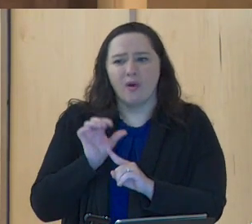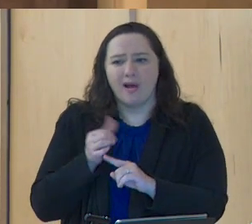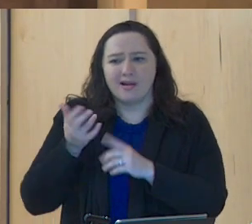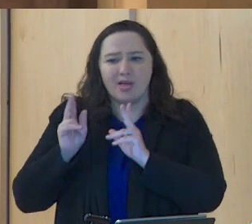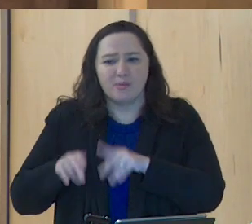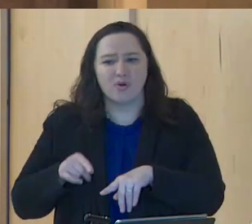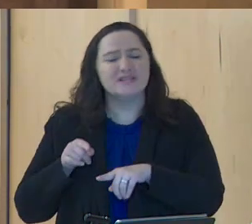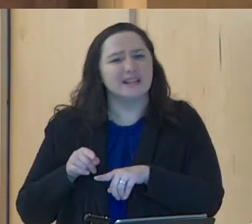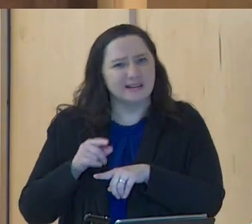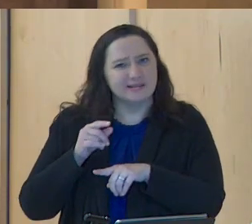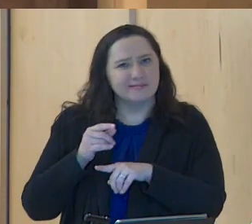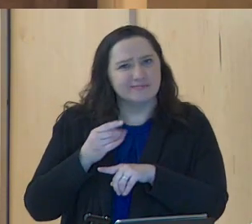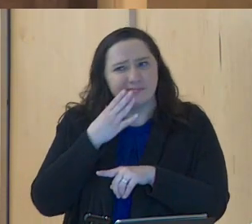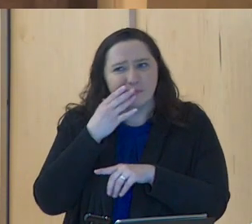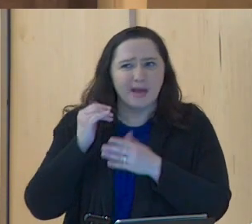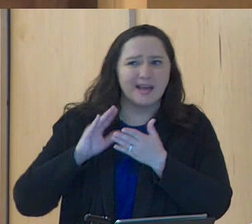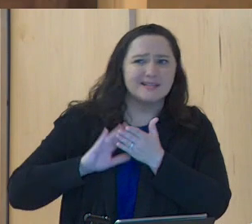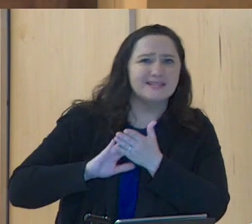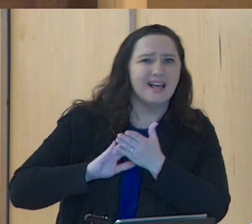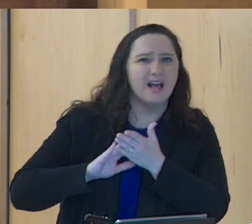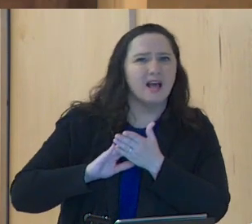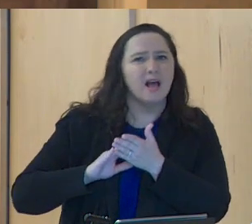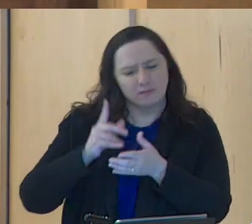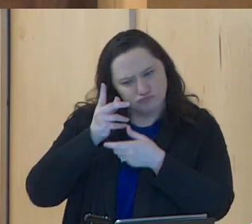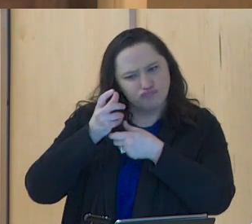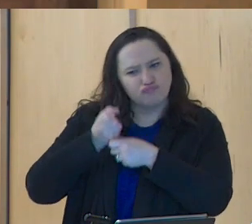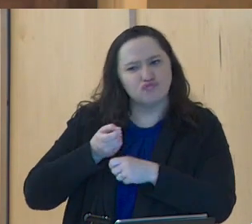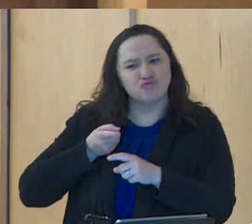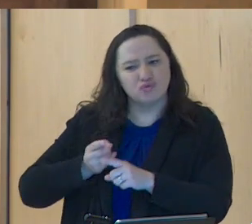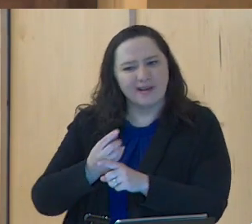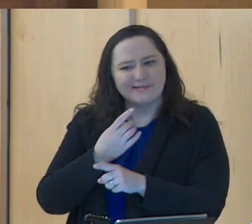know, I can trust your word.